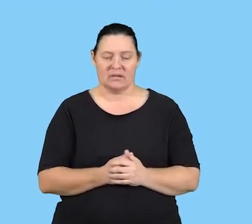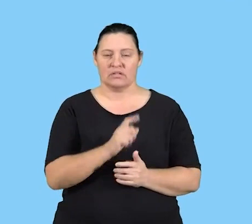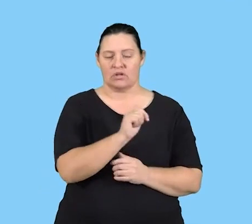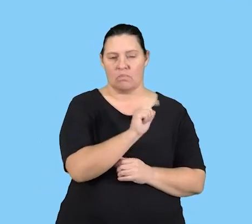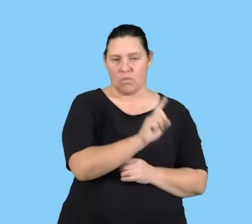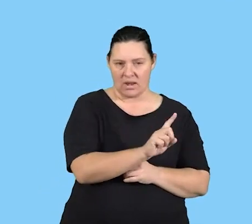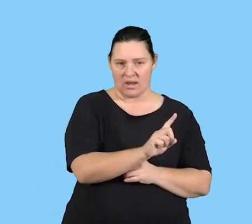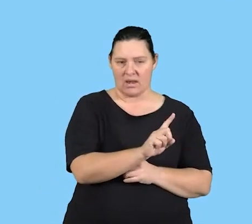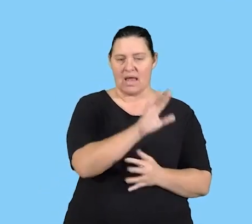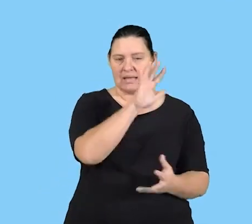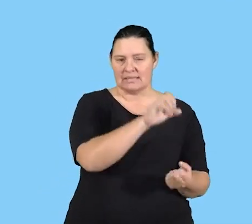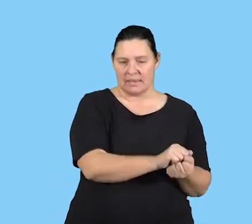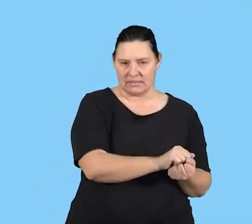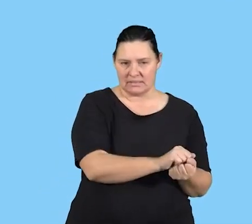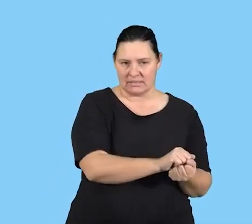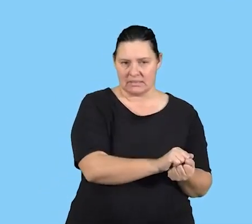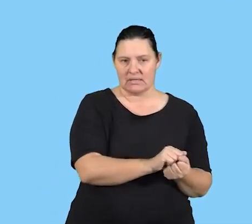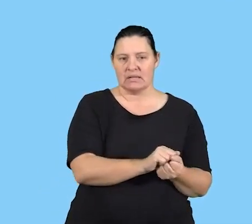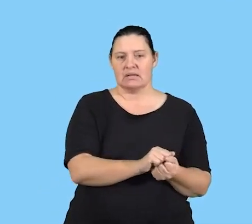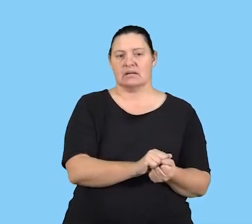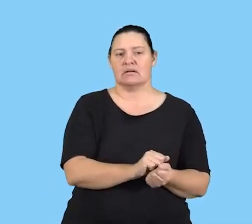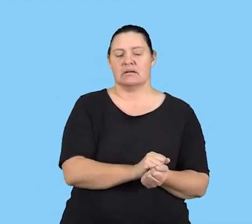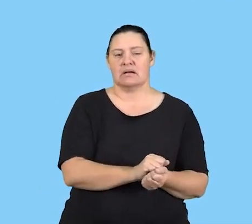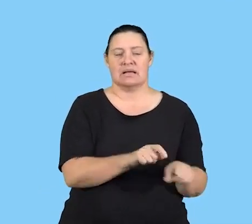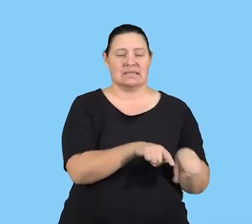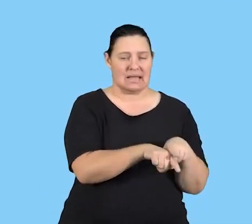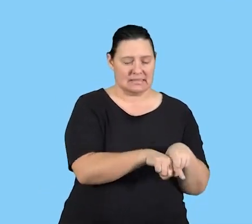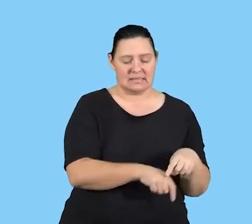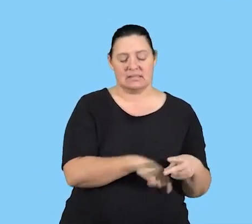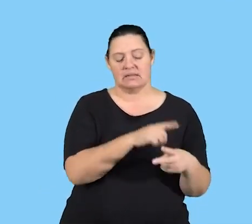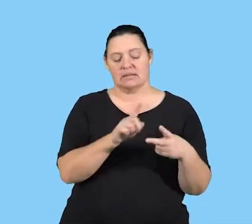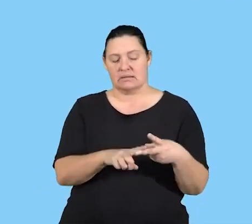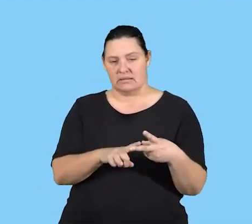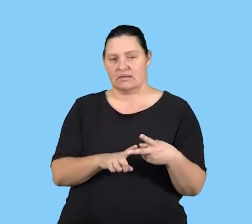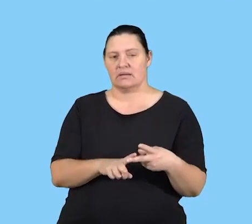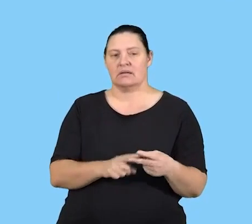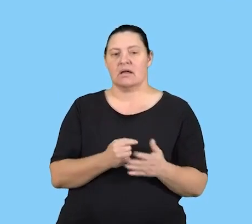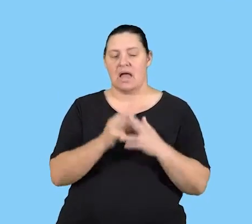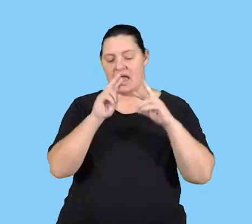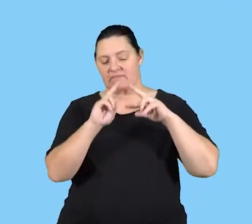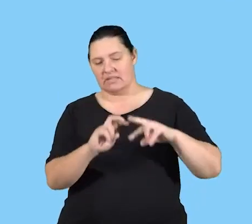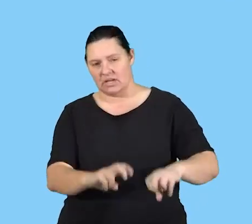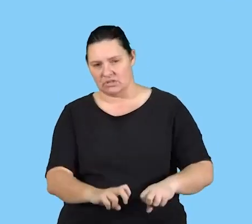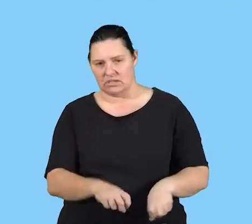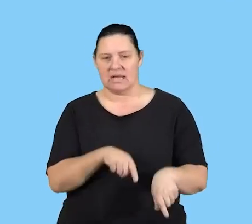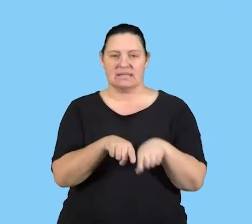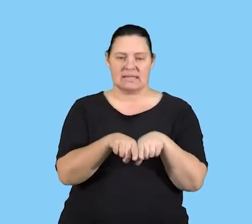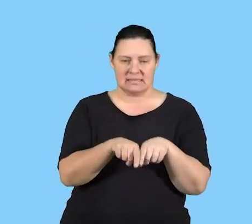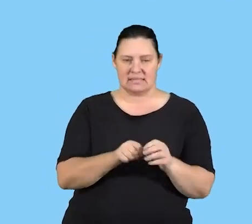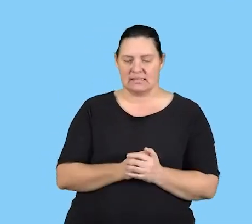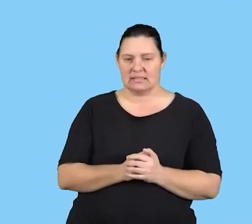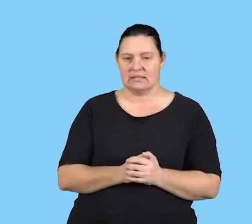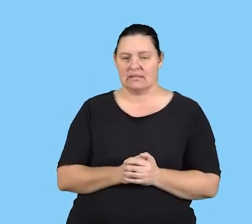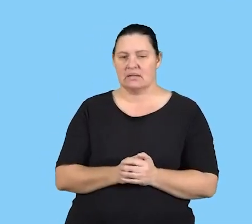term 1, we've got an assignment and also a test. In term 2, we've got an investigation and also a